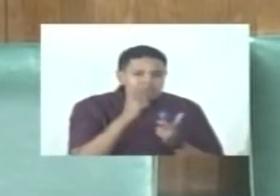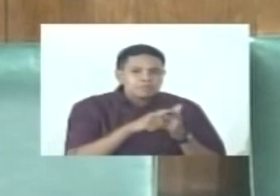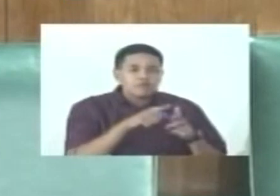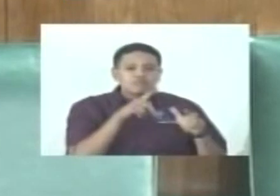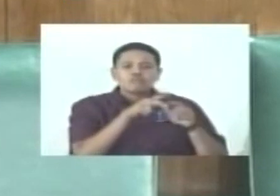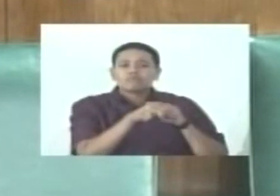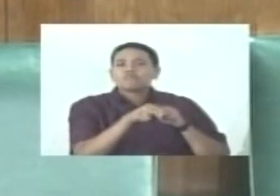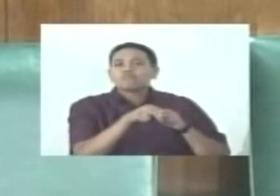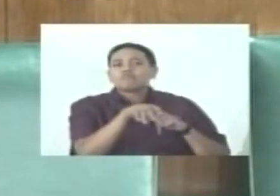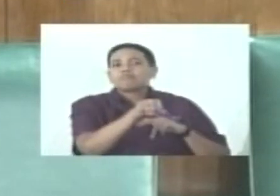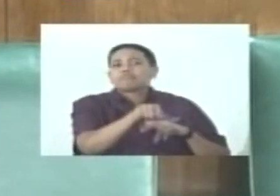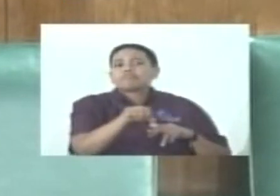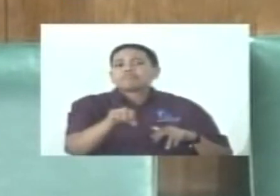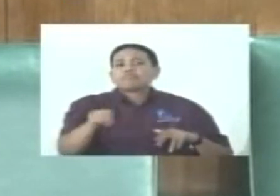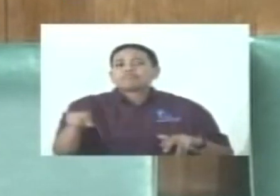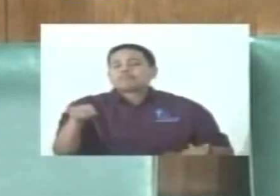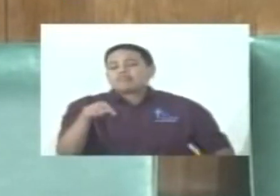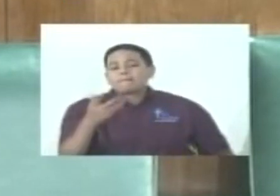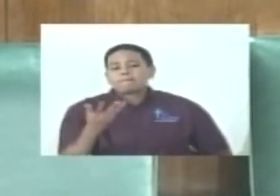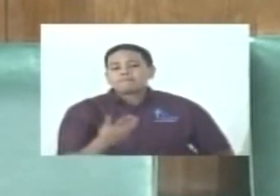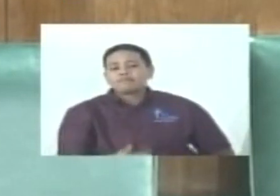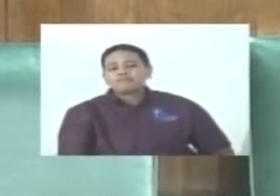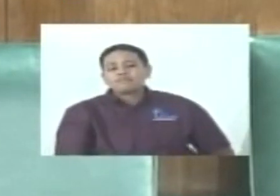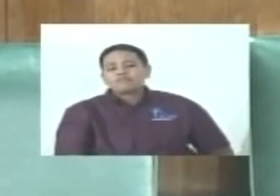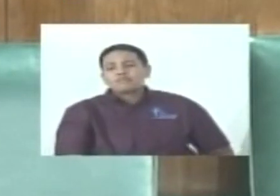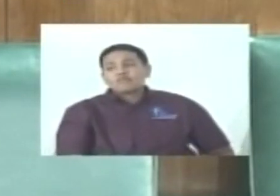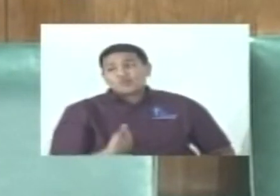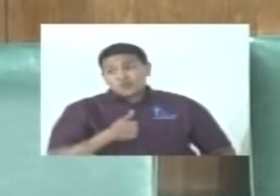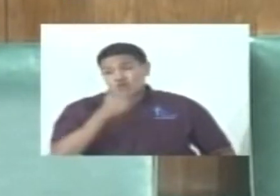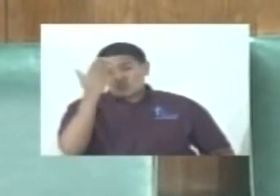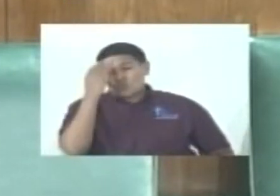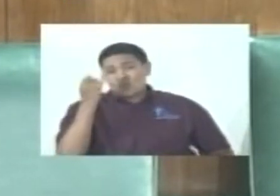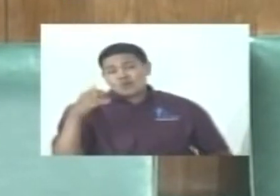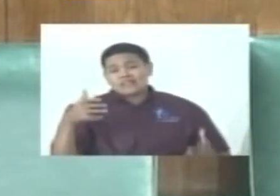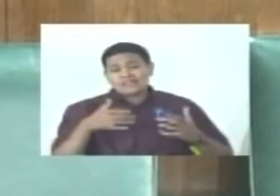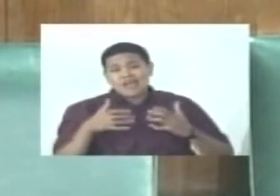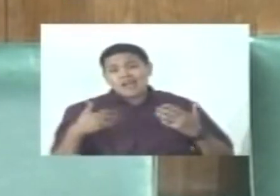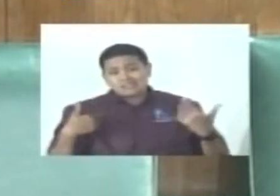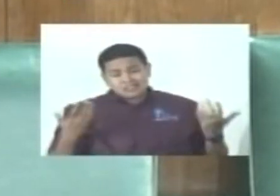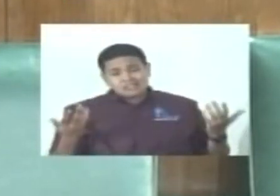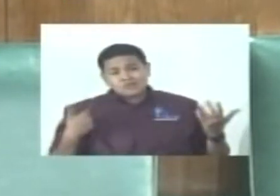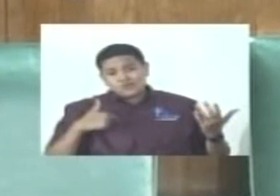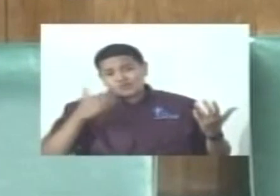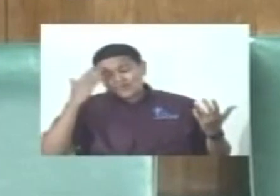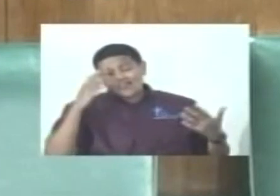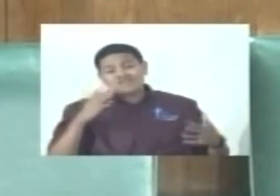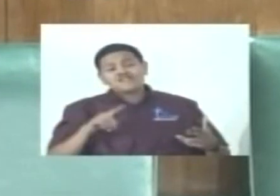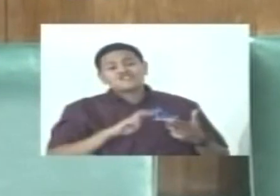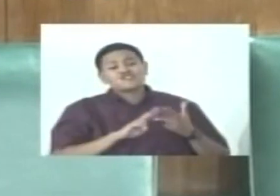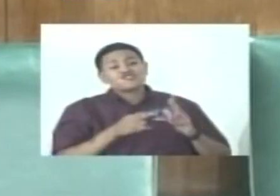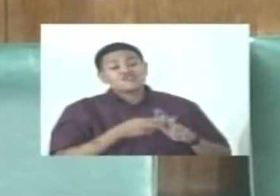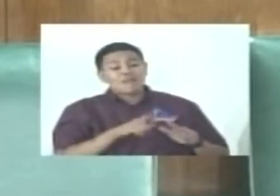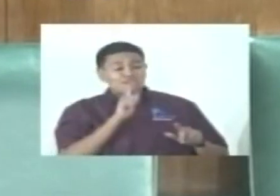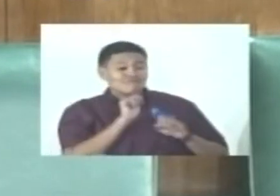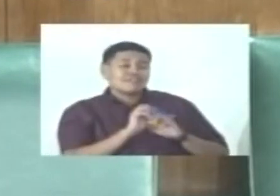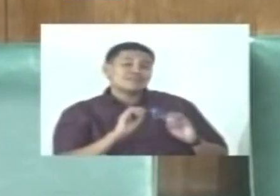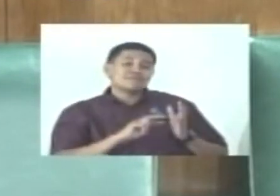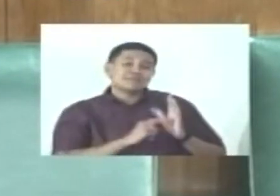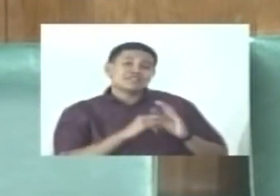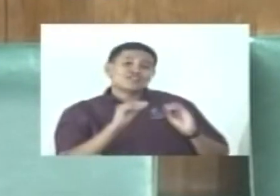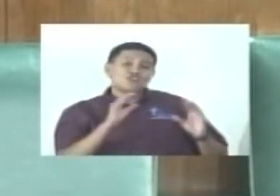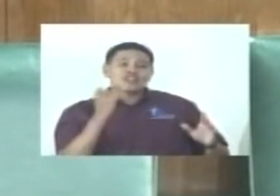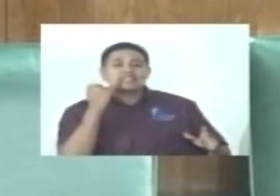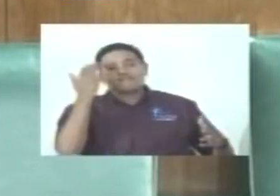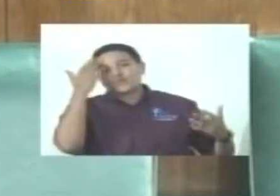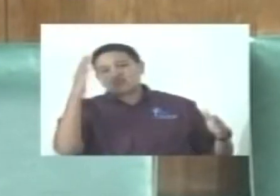Have you researched them? We know the gangs. Otherwise, these numbers mean nothing.